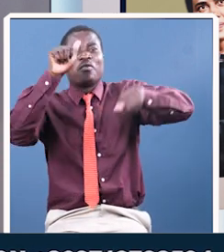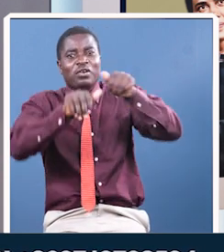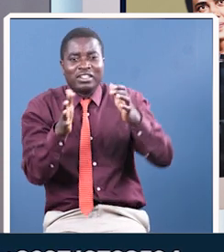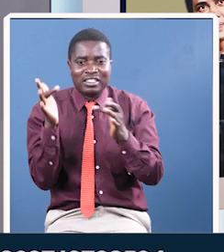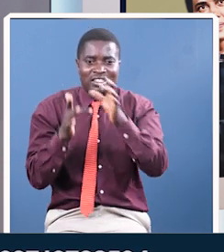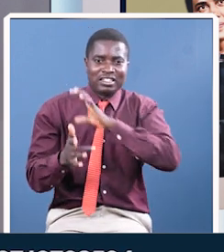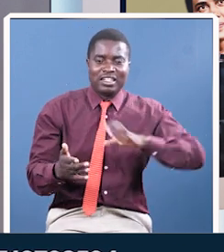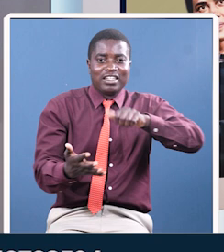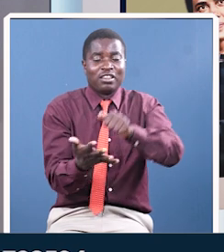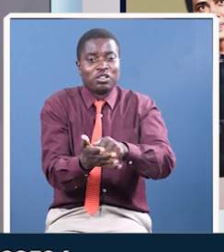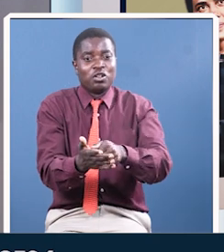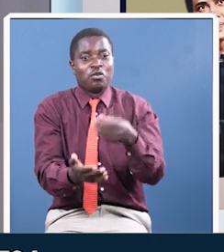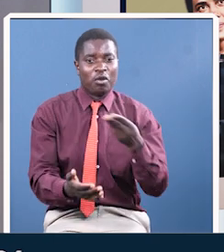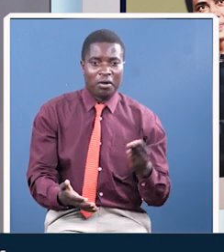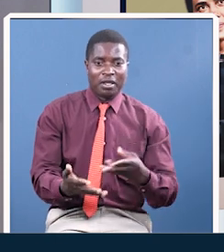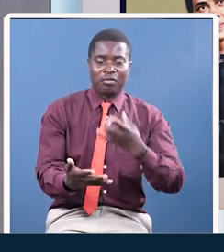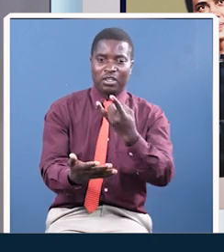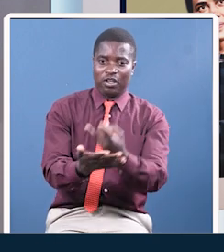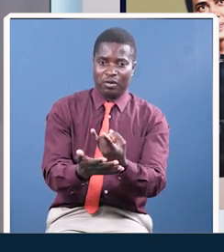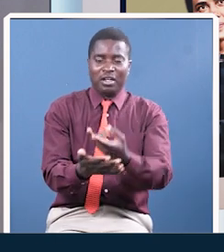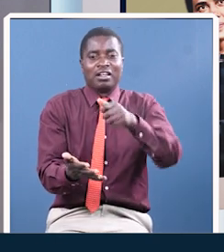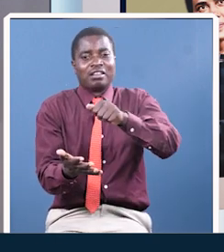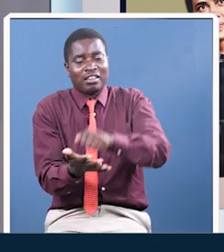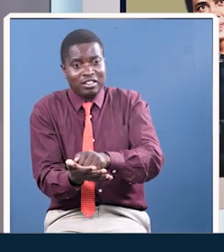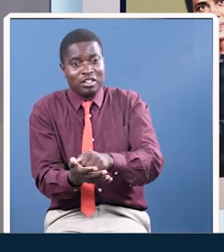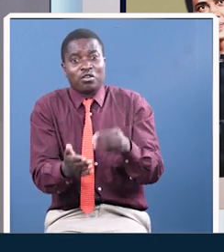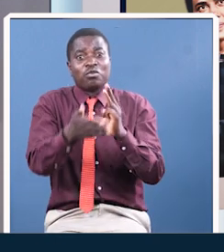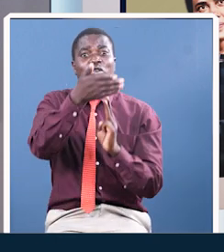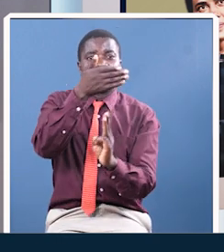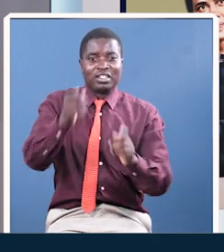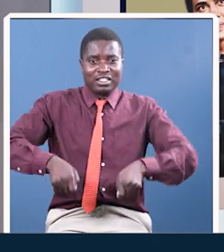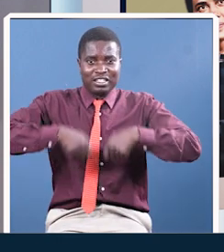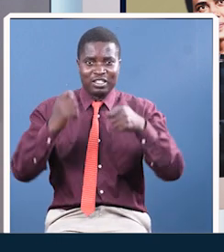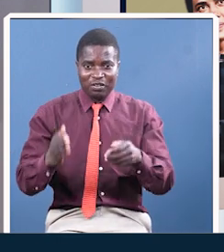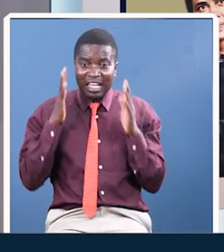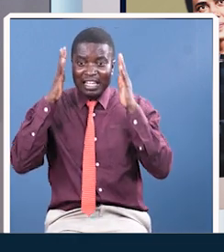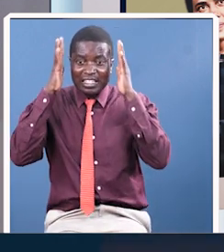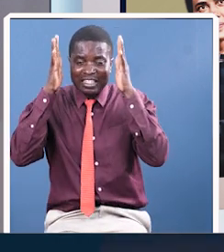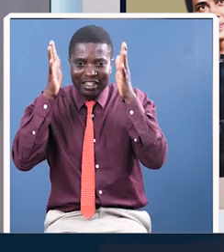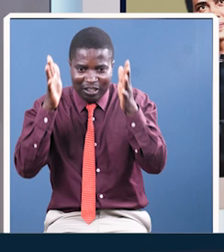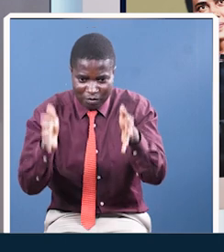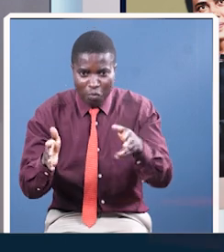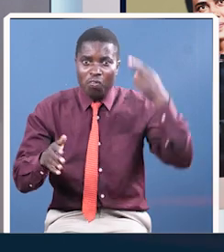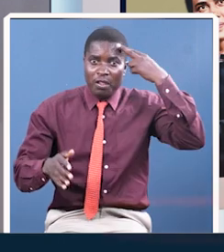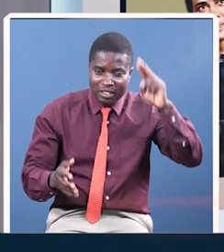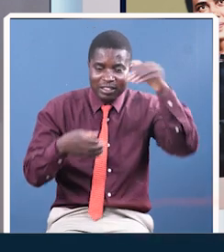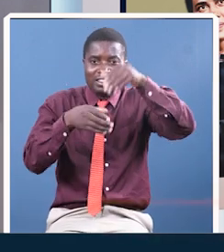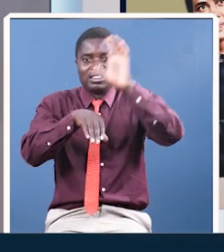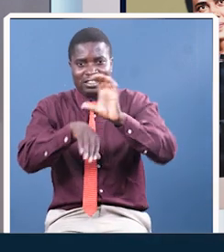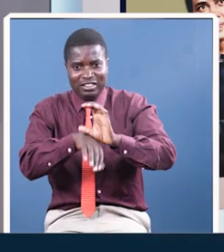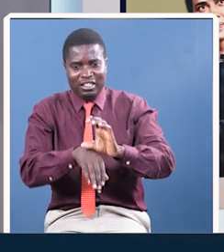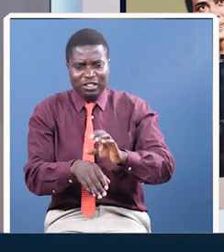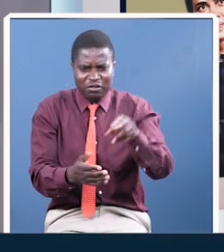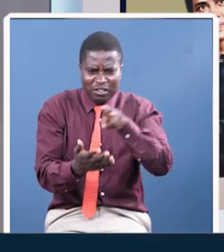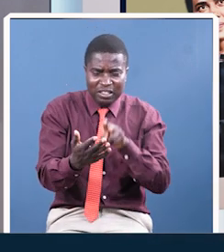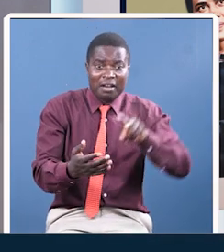kuti vanhu vagone kubetsereka, because prophecy ndiyo inopa maziso kuchurch. Ukaverenga uchaona kuti 1 Samuel